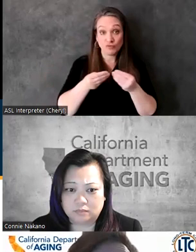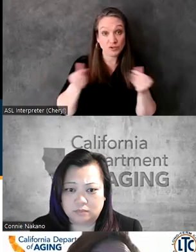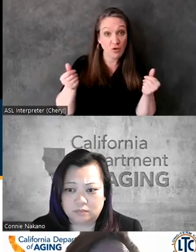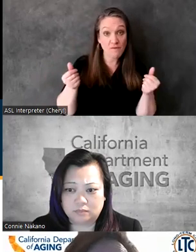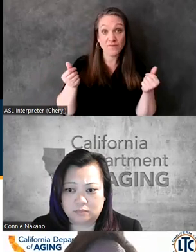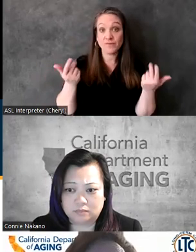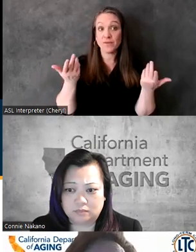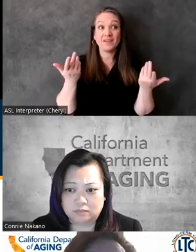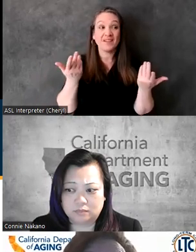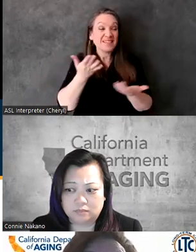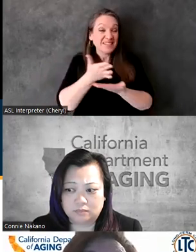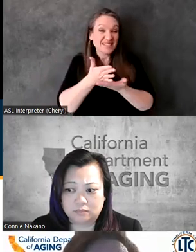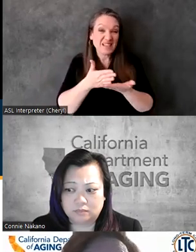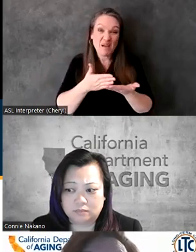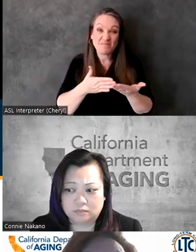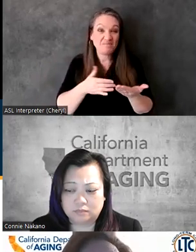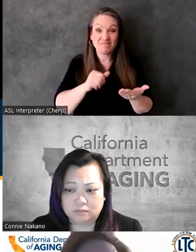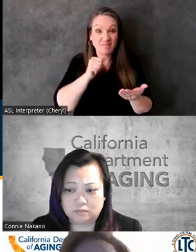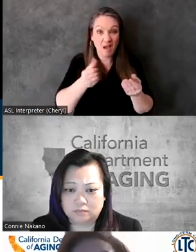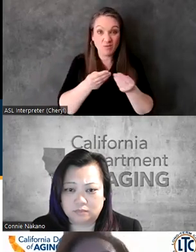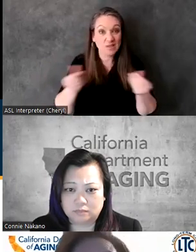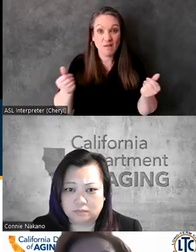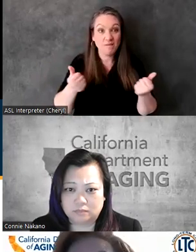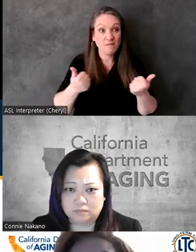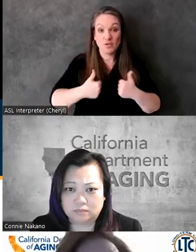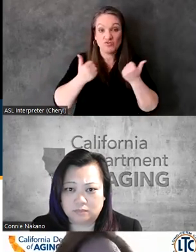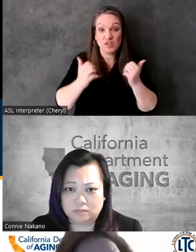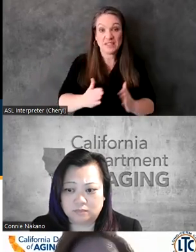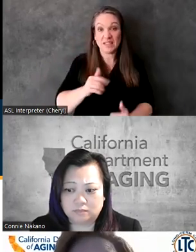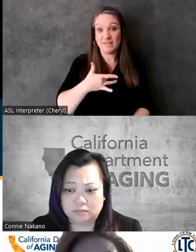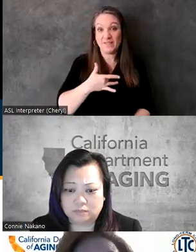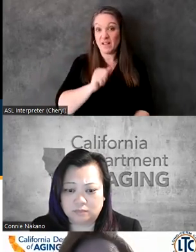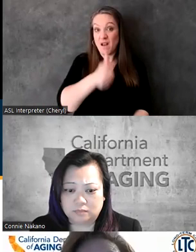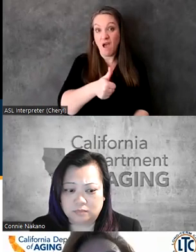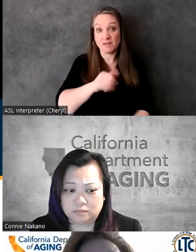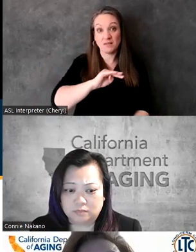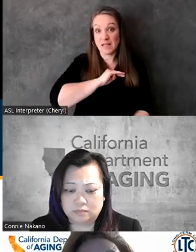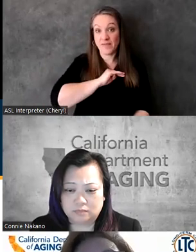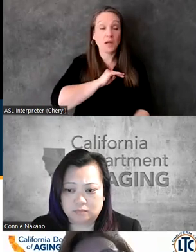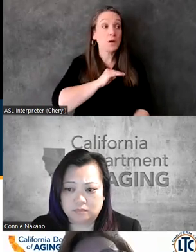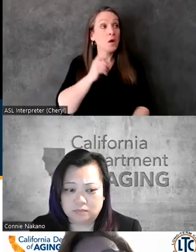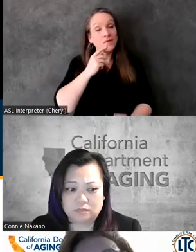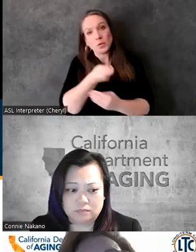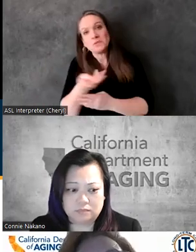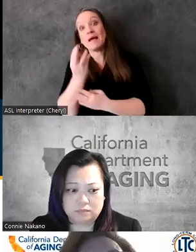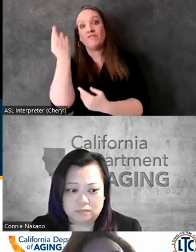be resolved to the satisfaction of the resident, and that could be a number of reasons.